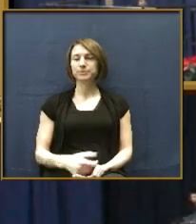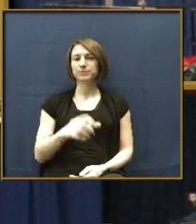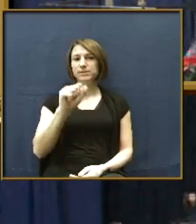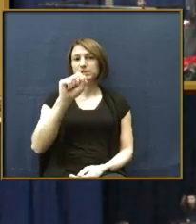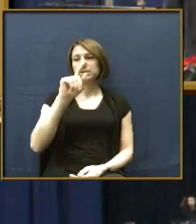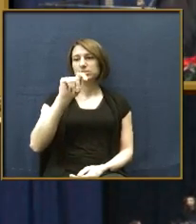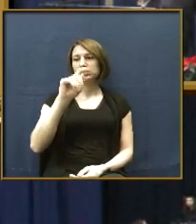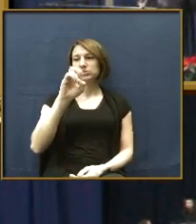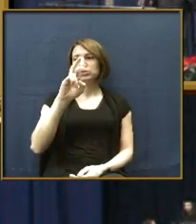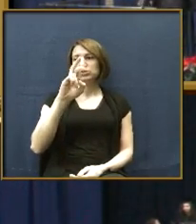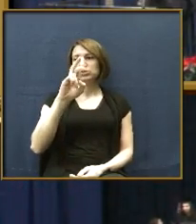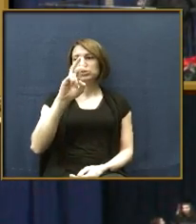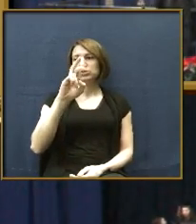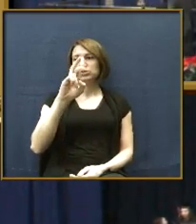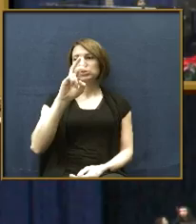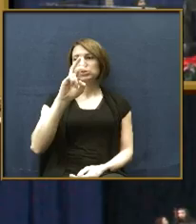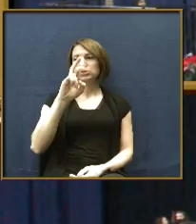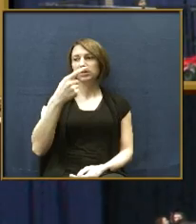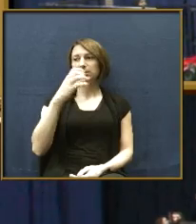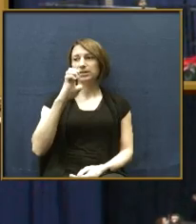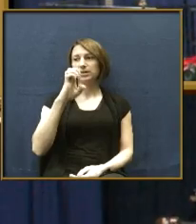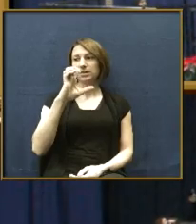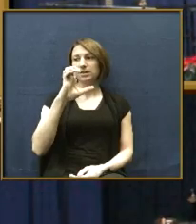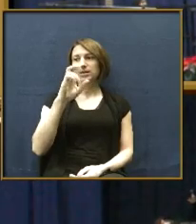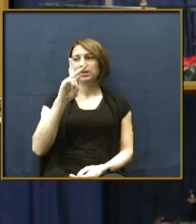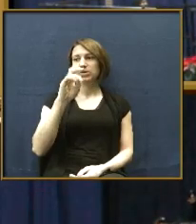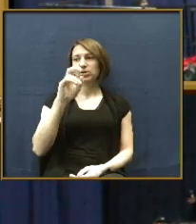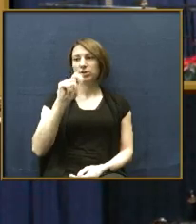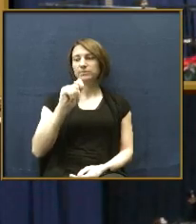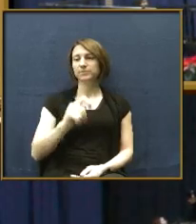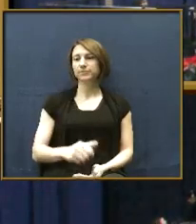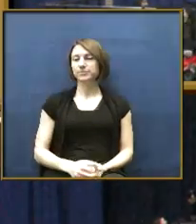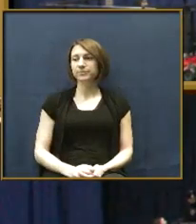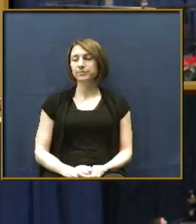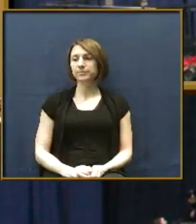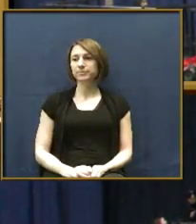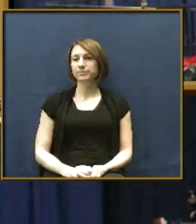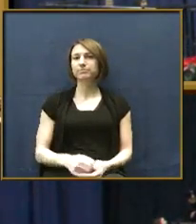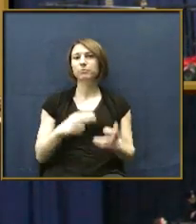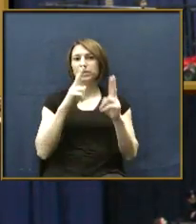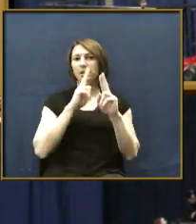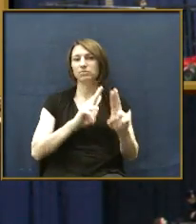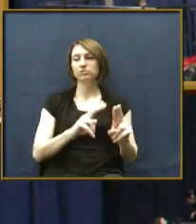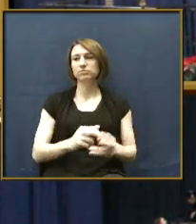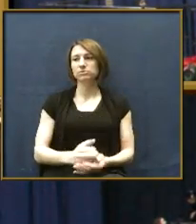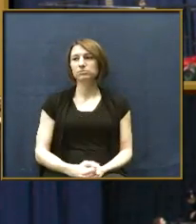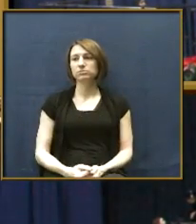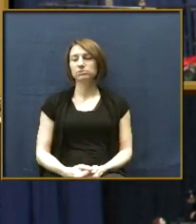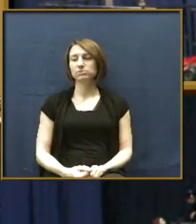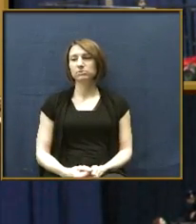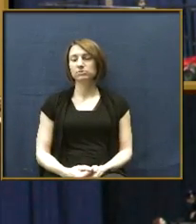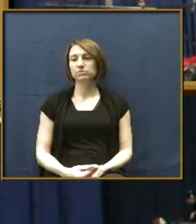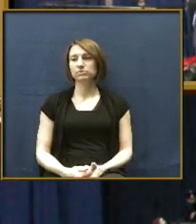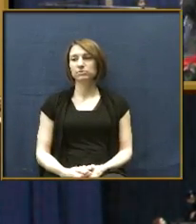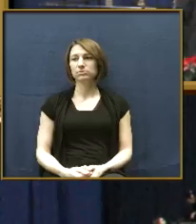Sterling Daniel Eckert, Alpha Chi, Phi Kappa Phi.